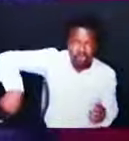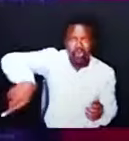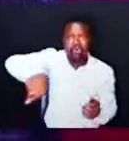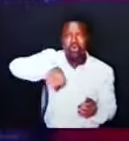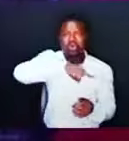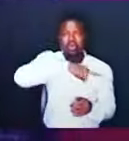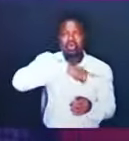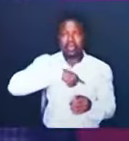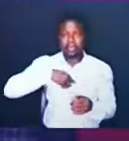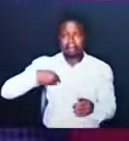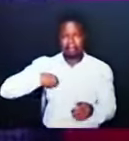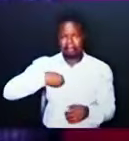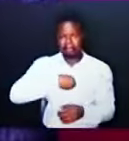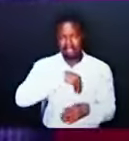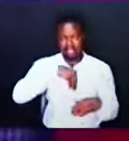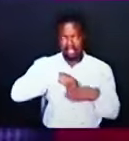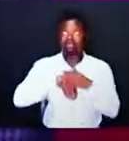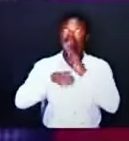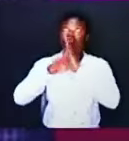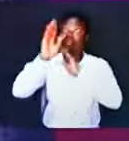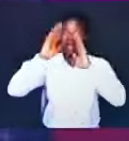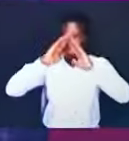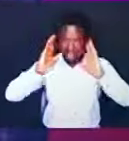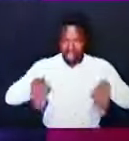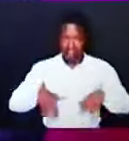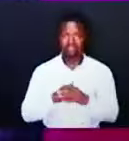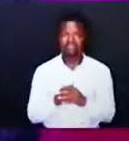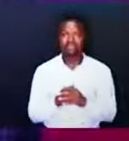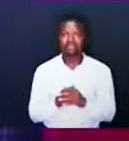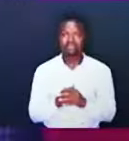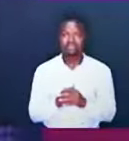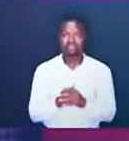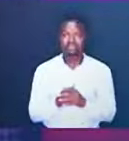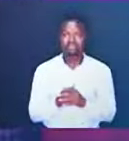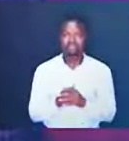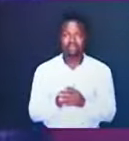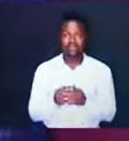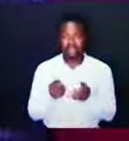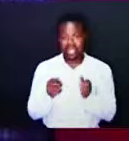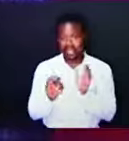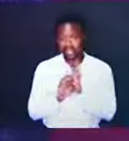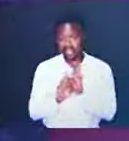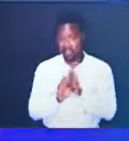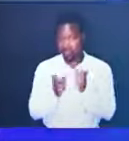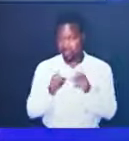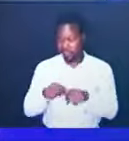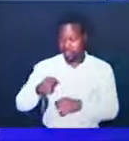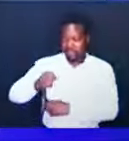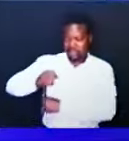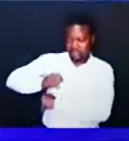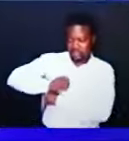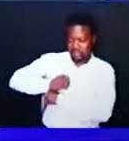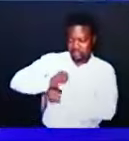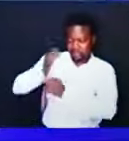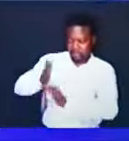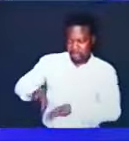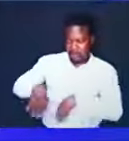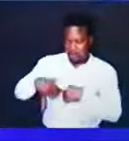God. When our maid servant or our security